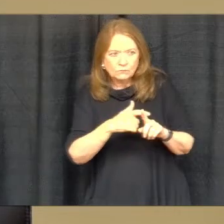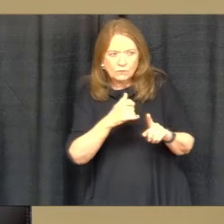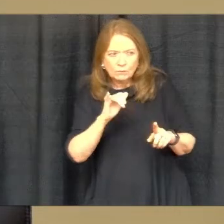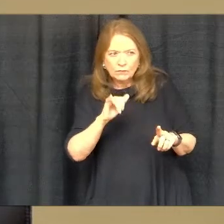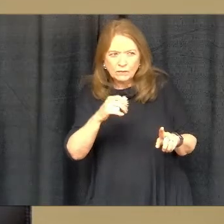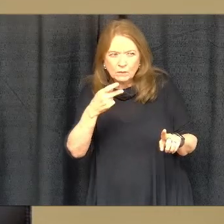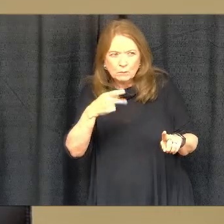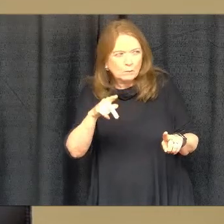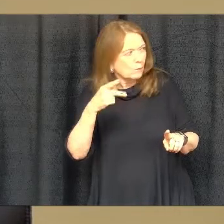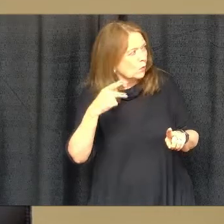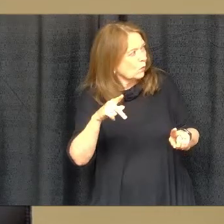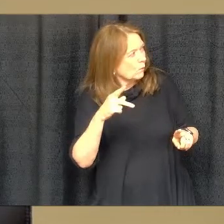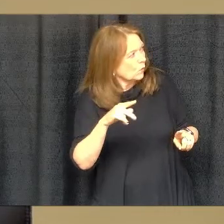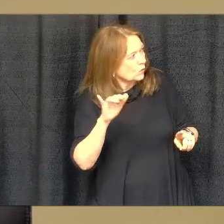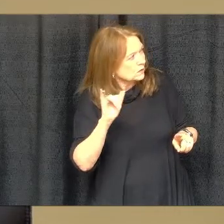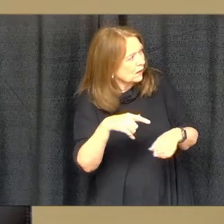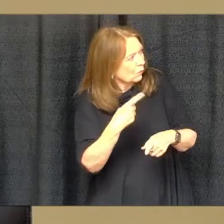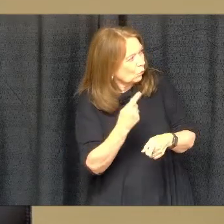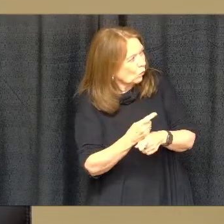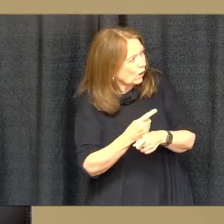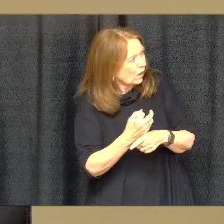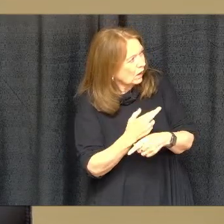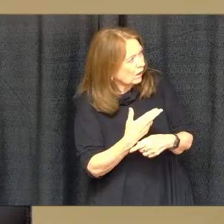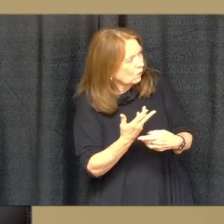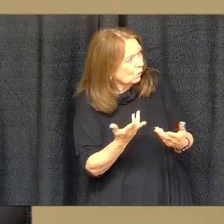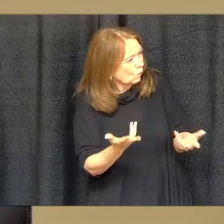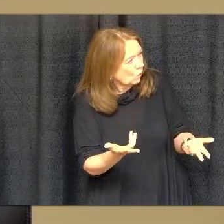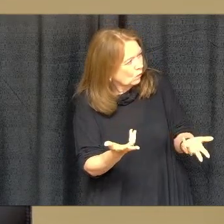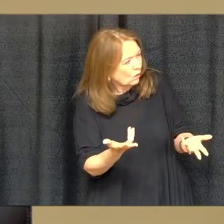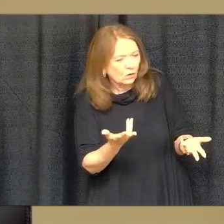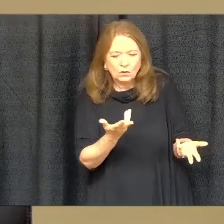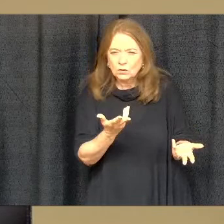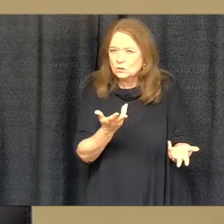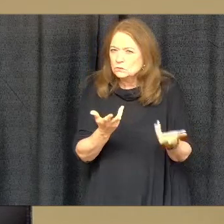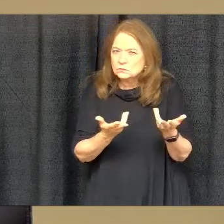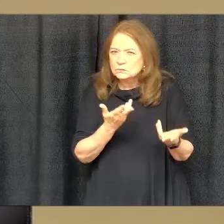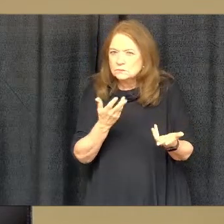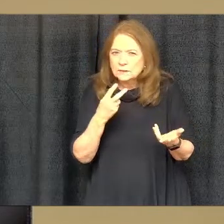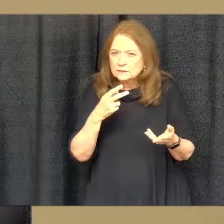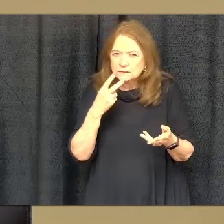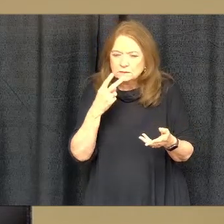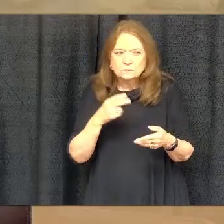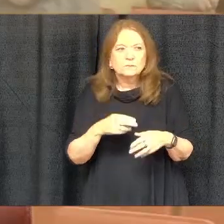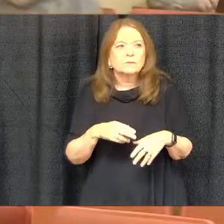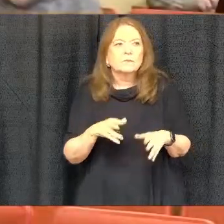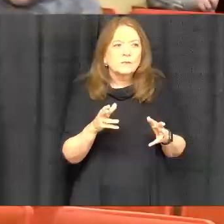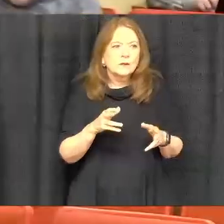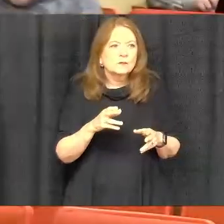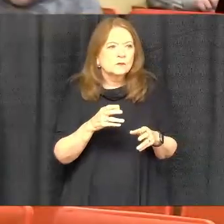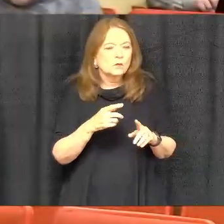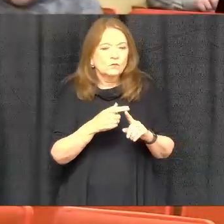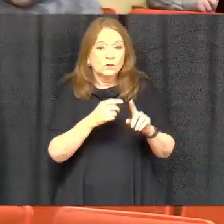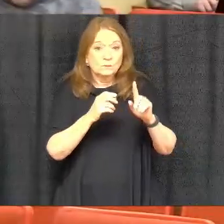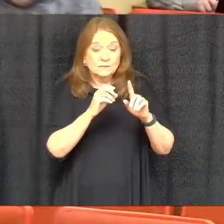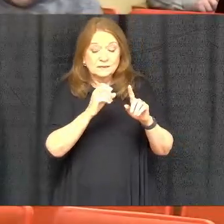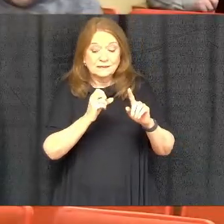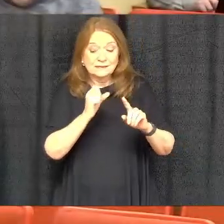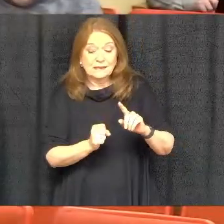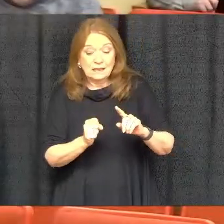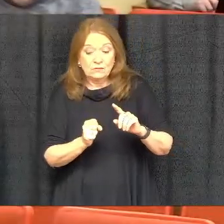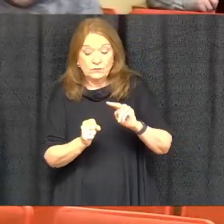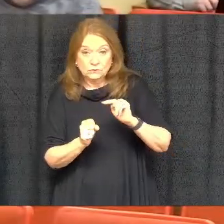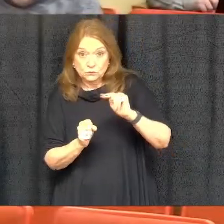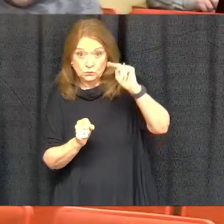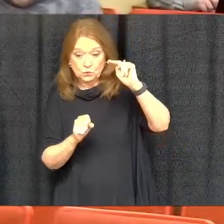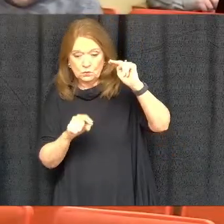that correct, or is that proposed by the property owner? So working south to north on this map here,